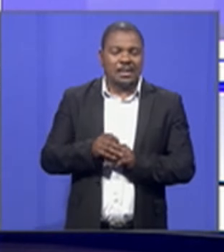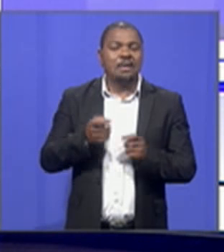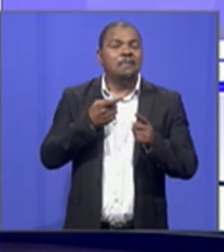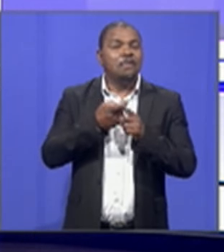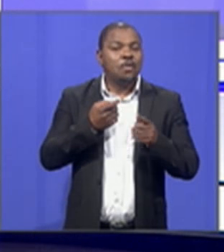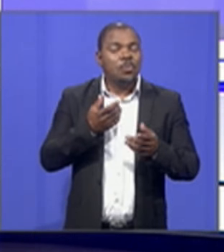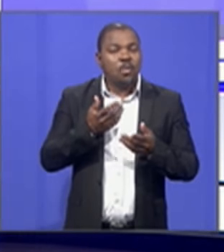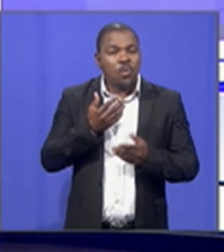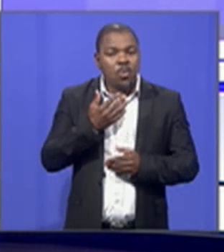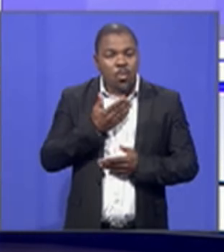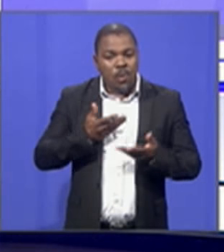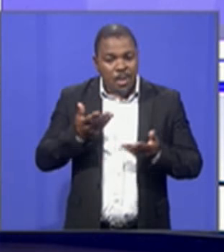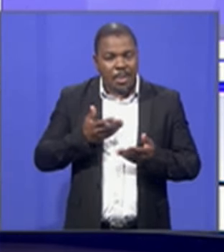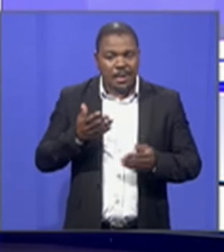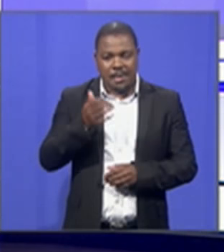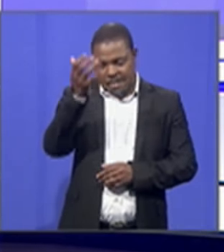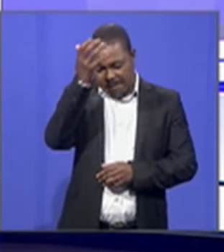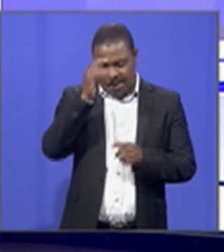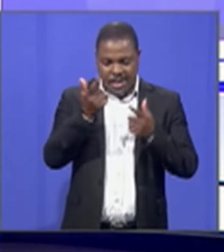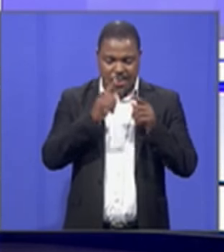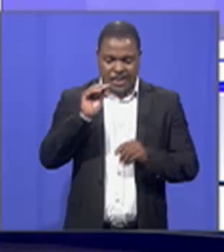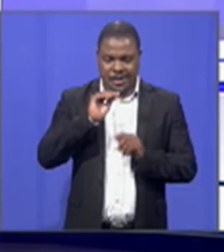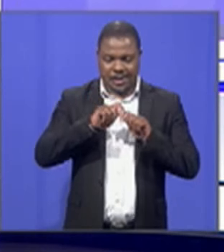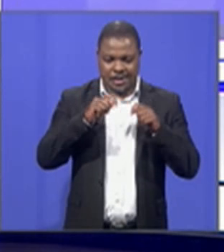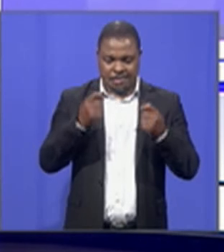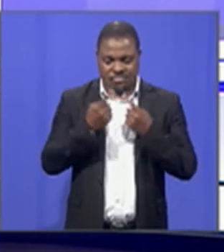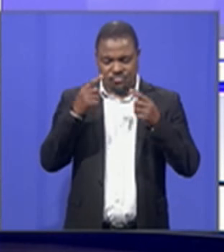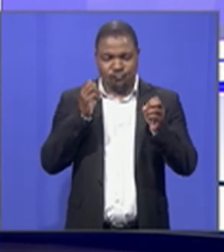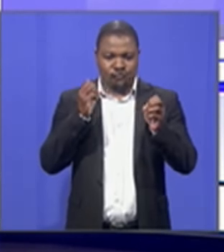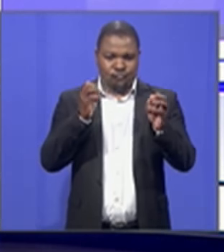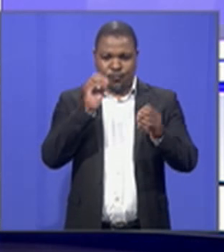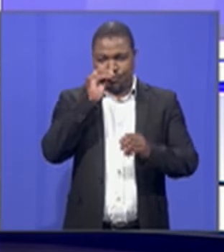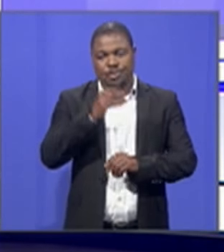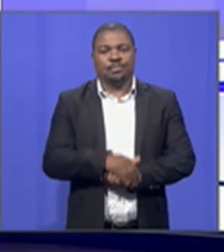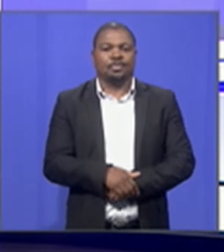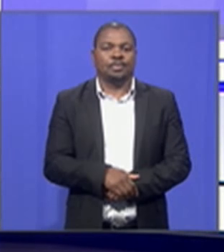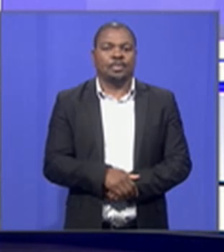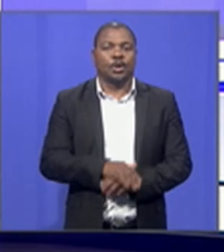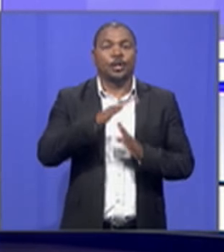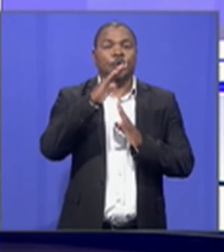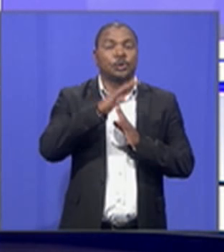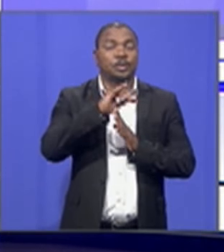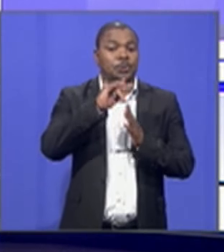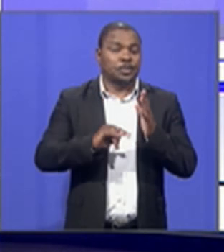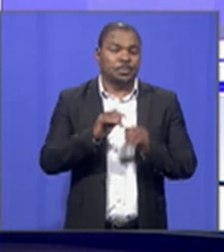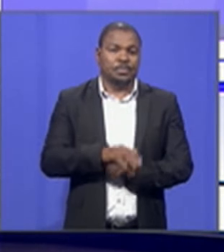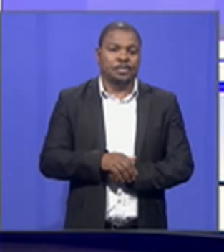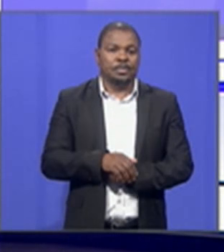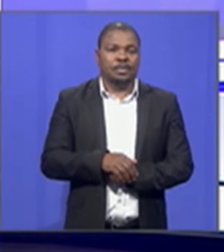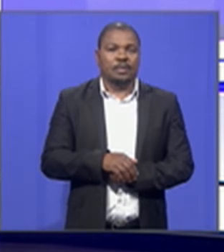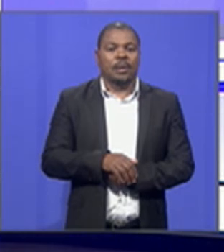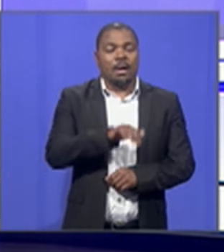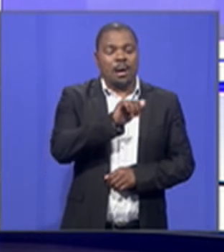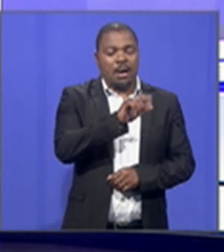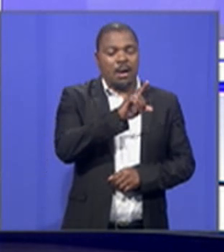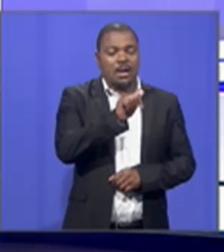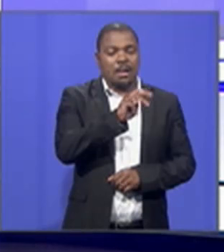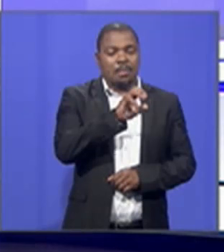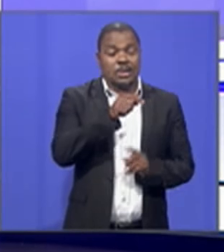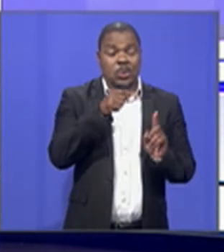sehlopha sa ditaba tša Sepedi go tla go lesolela madireng a lefase. Tša mathomo ke tša gore leloko la Palamente Fadil Adams o